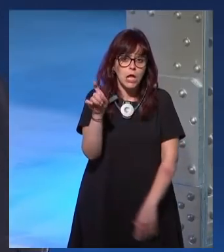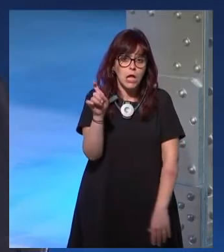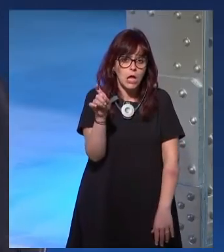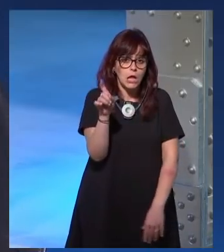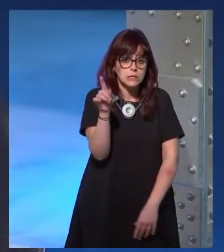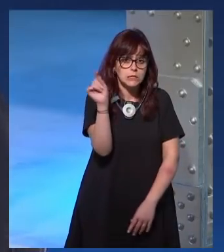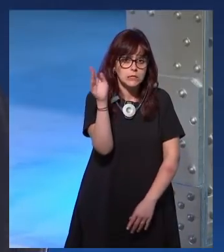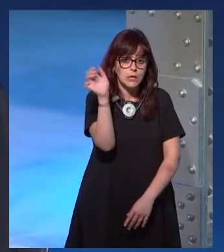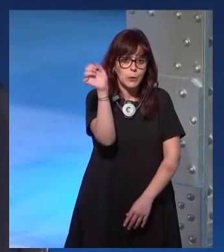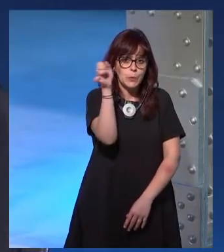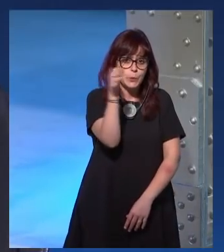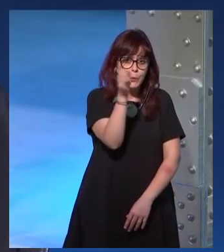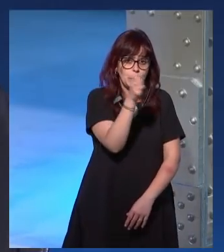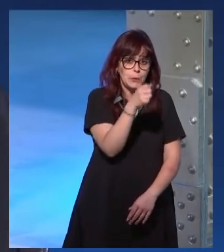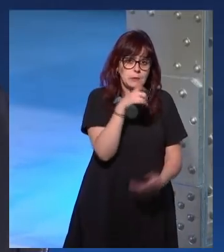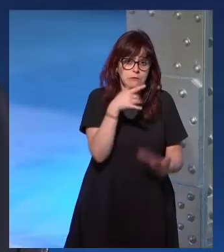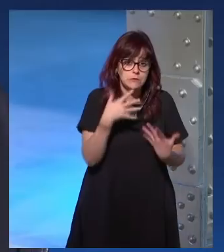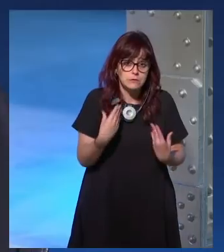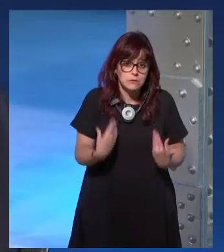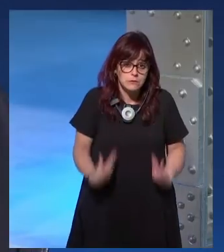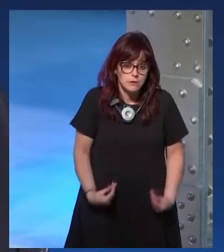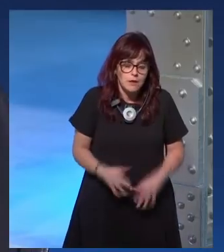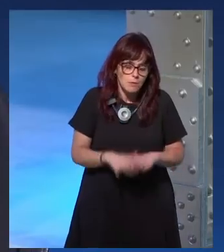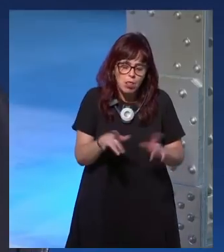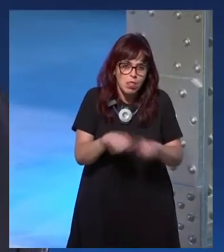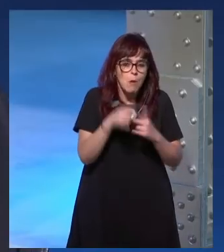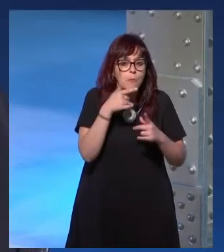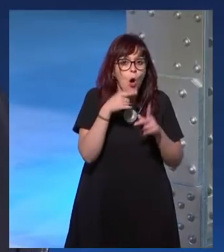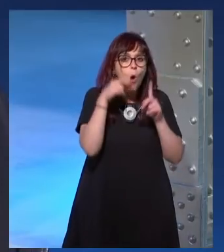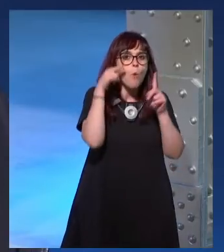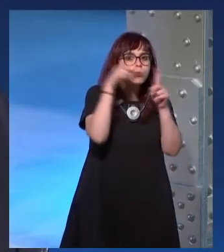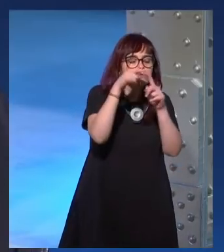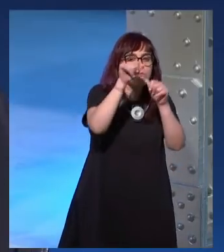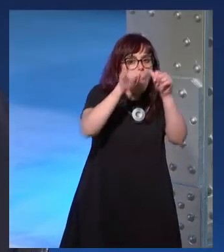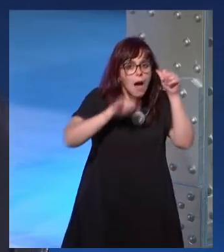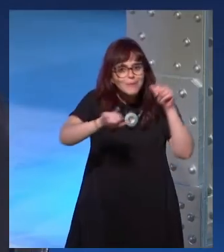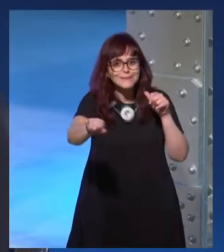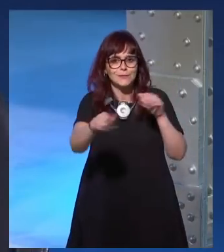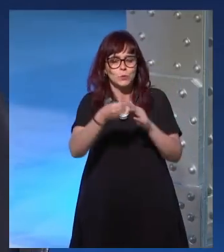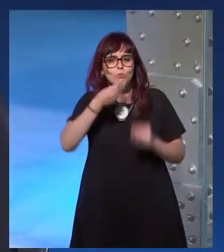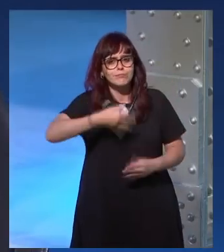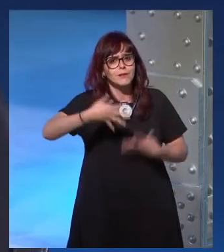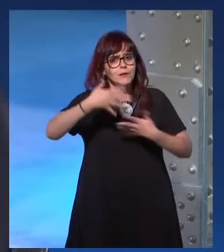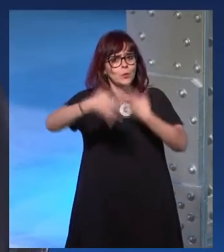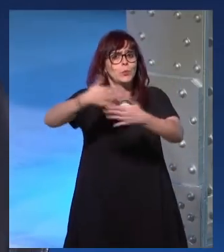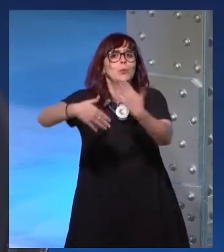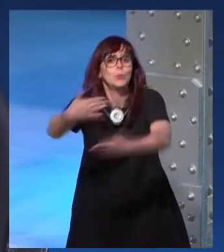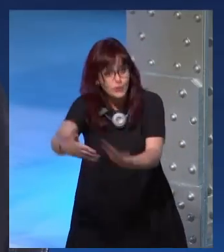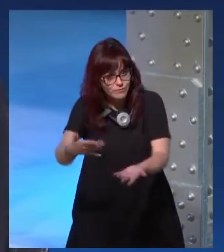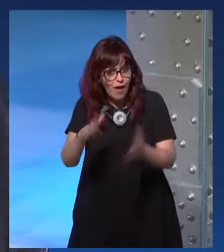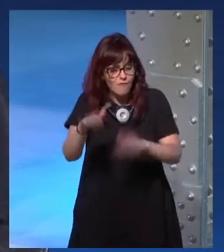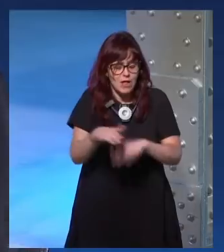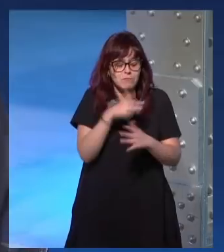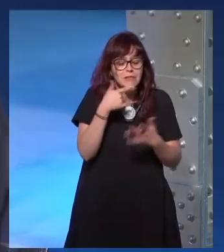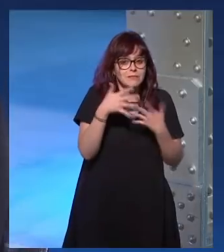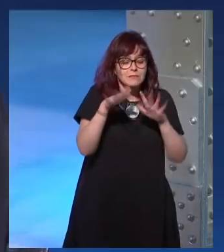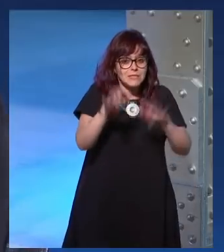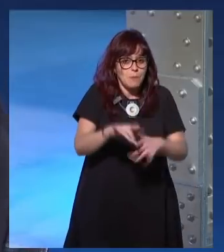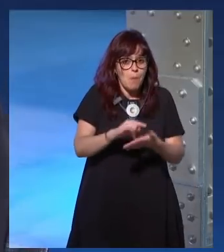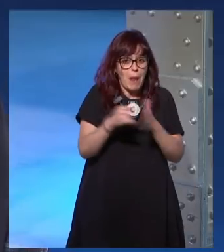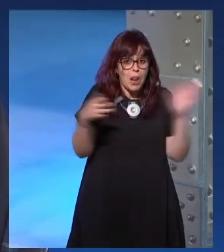whatever's needed. But what is important to me is to have that feeling, and I think writing is really